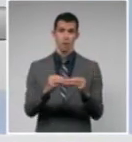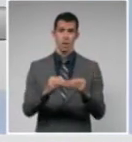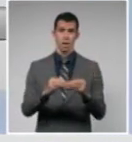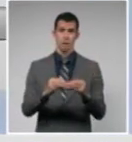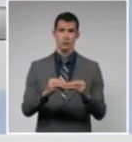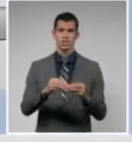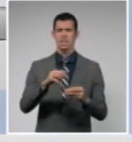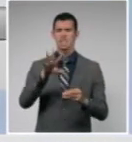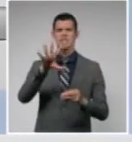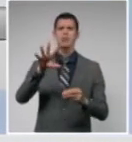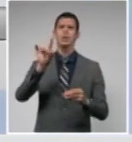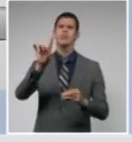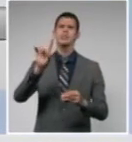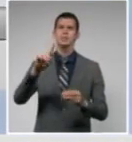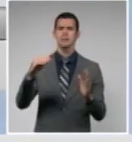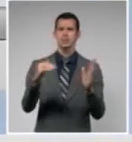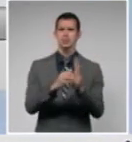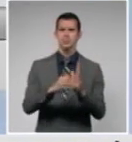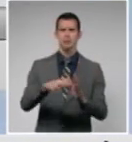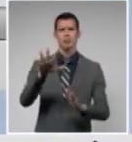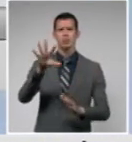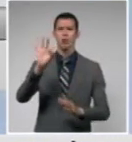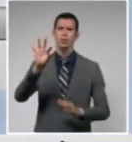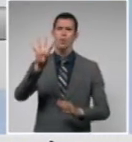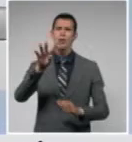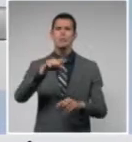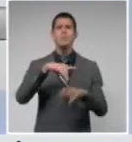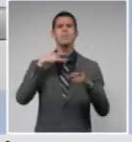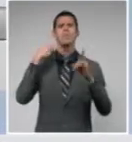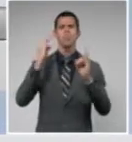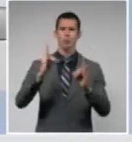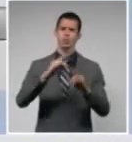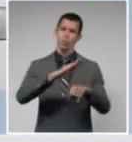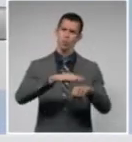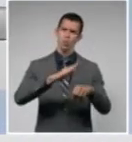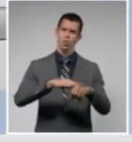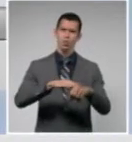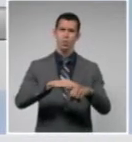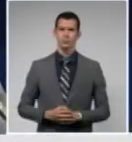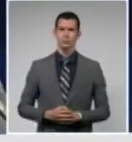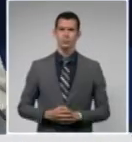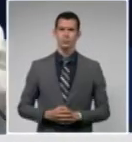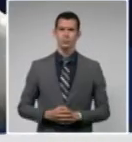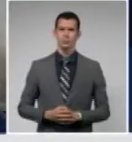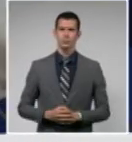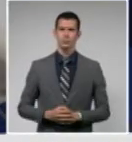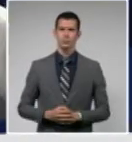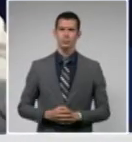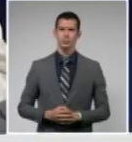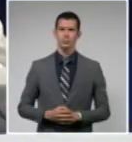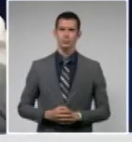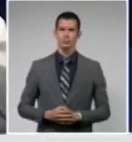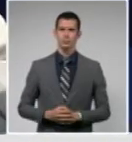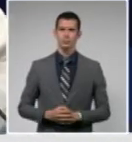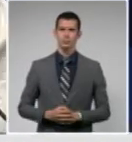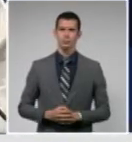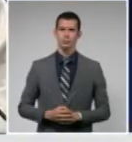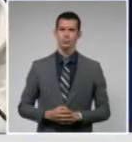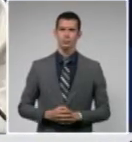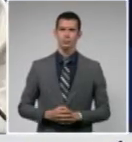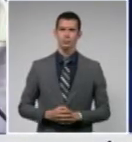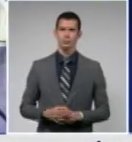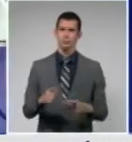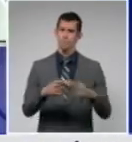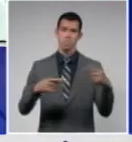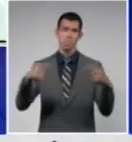515,584, and a mortality rate of 3.43%. The United States continues to top the